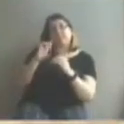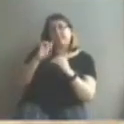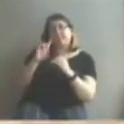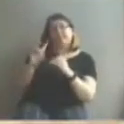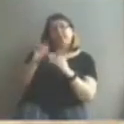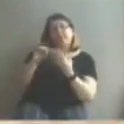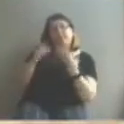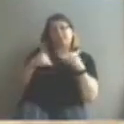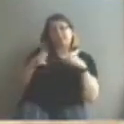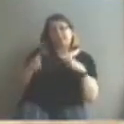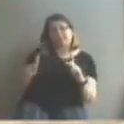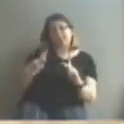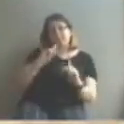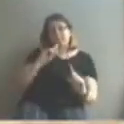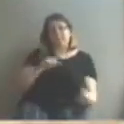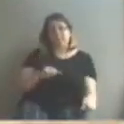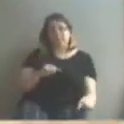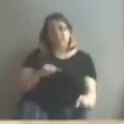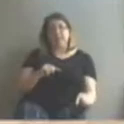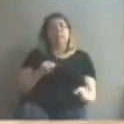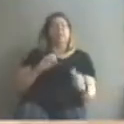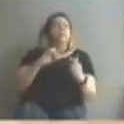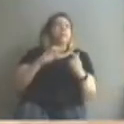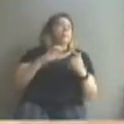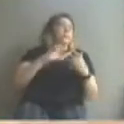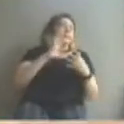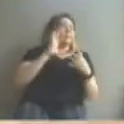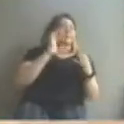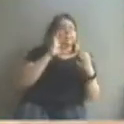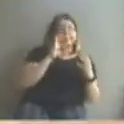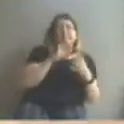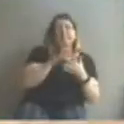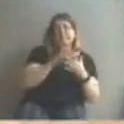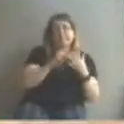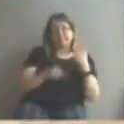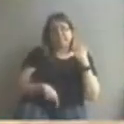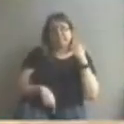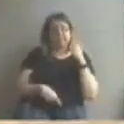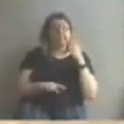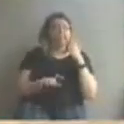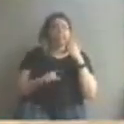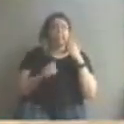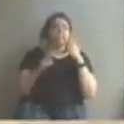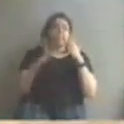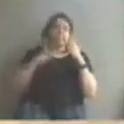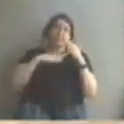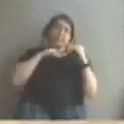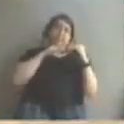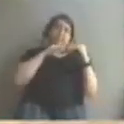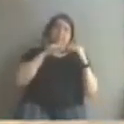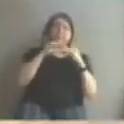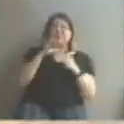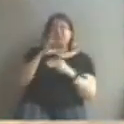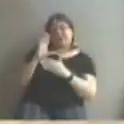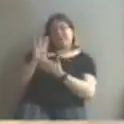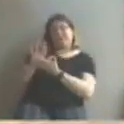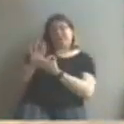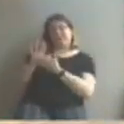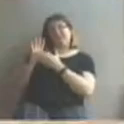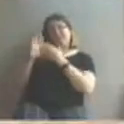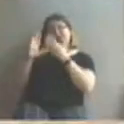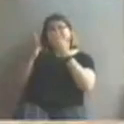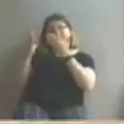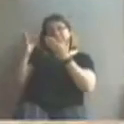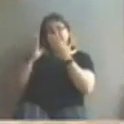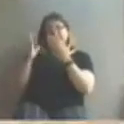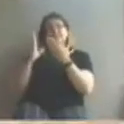have opportunities to respond, students to receive feedback, all things that all of my partners, but especially those in academic services and instruction,